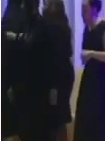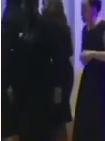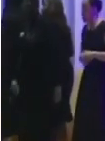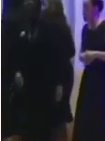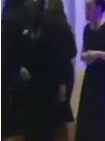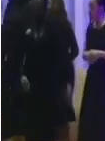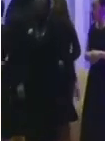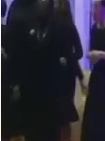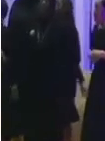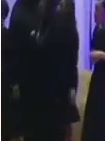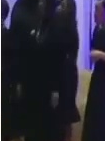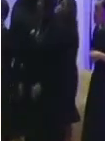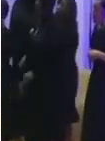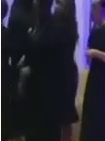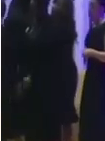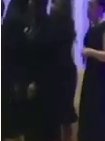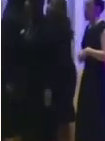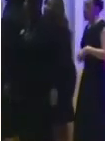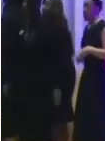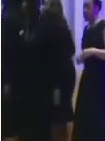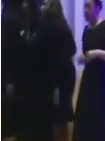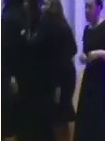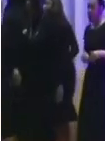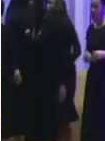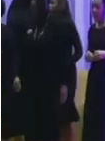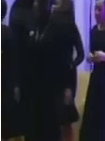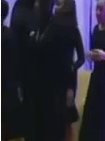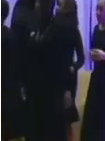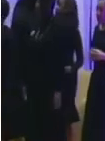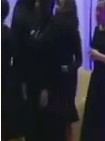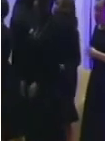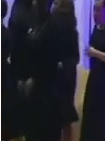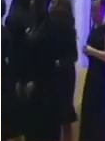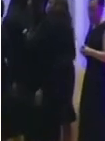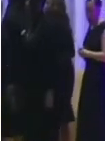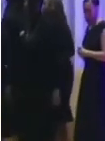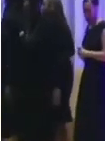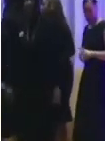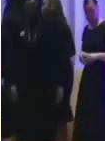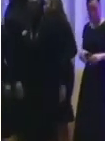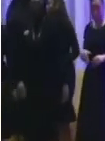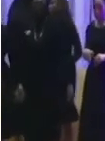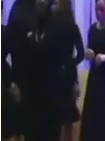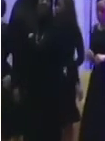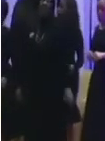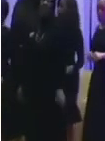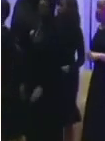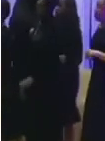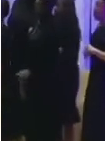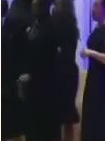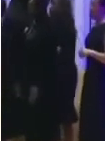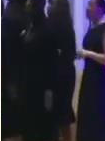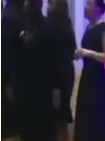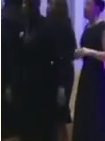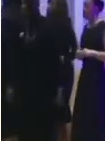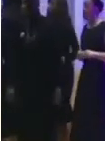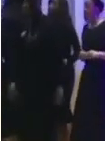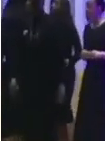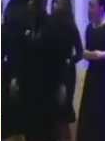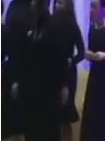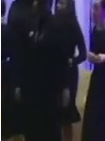Oh, happy day, yeah. When Jesus